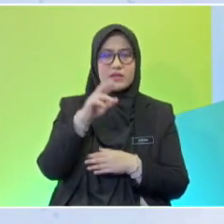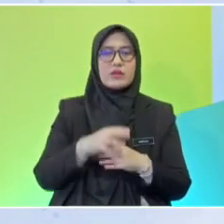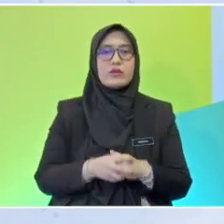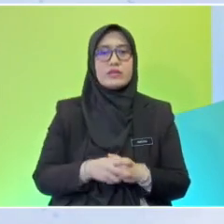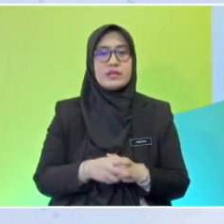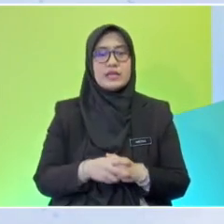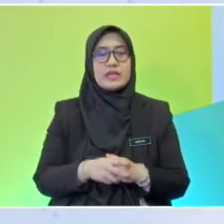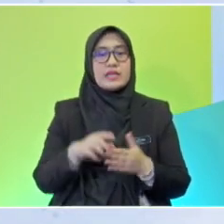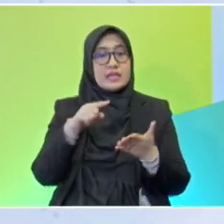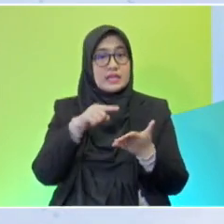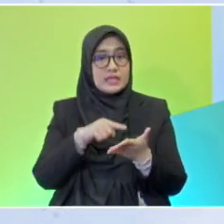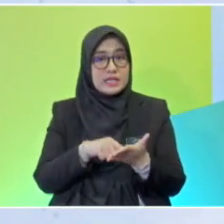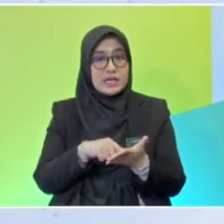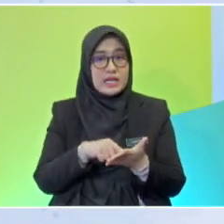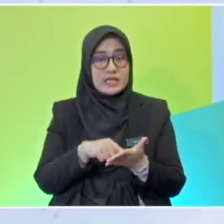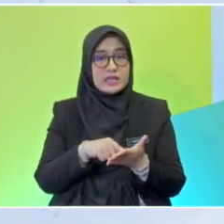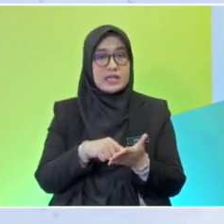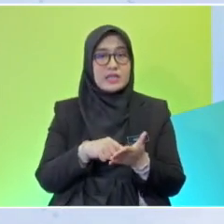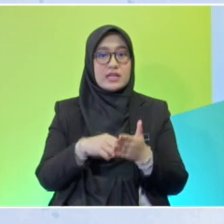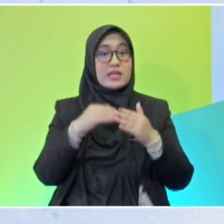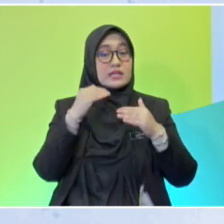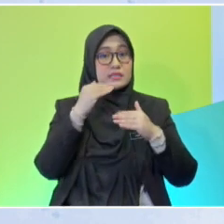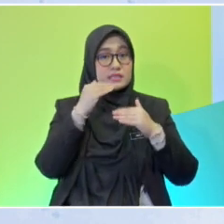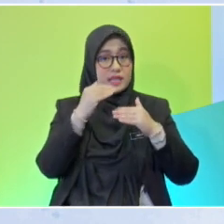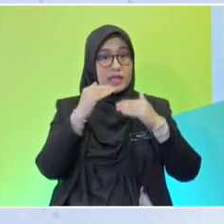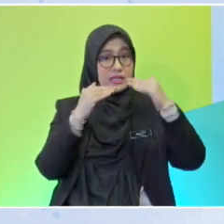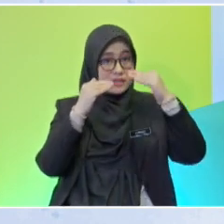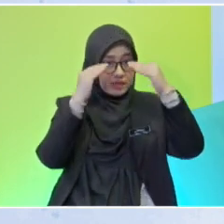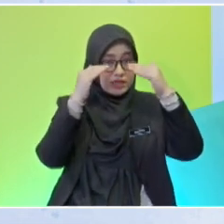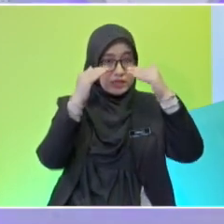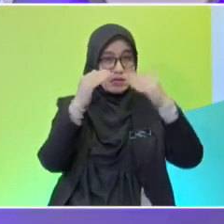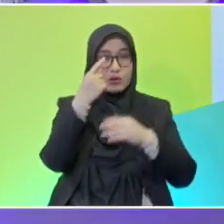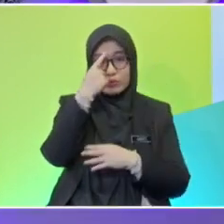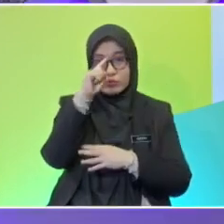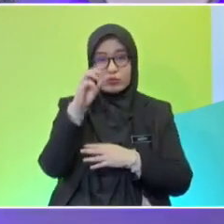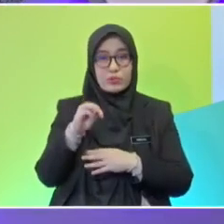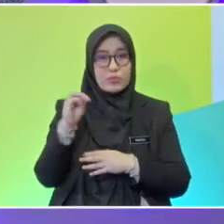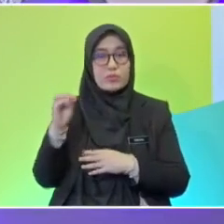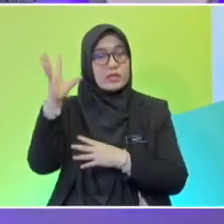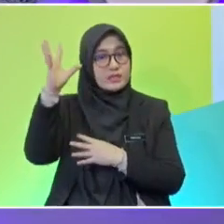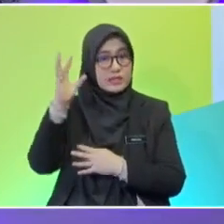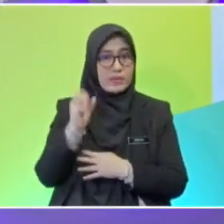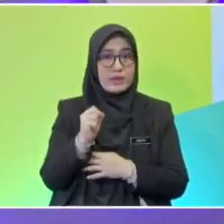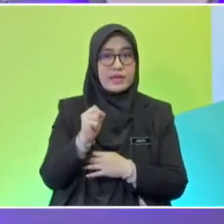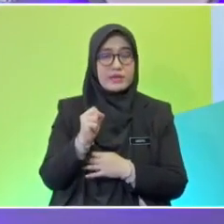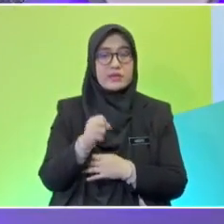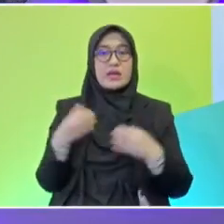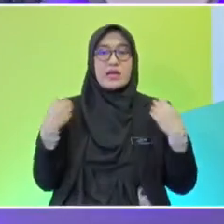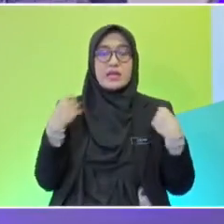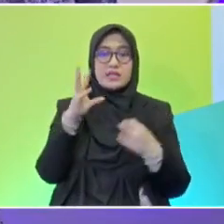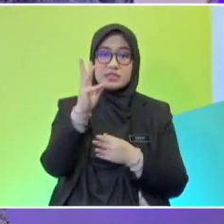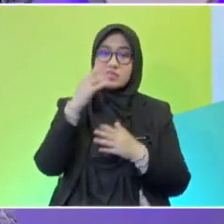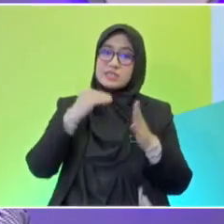is an international standard that describes language ability. So in the CEFR, we have got 6 levels